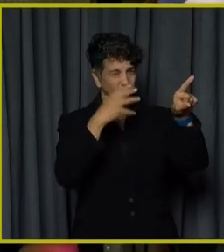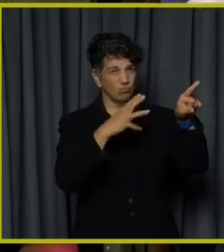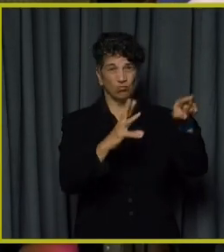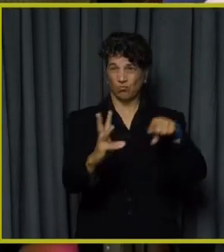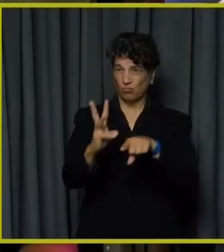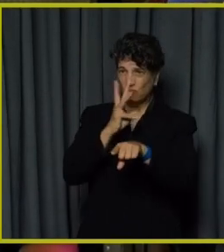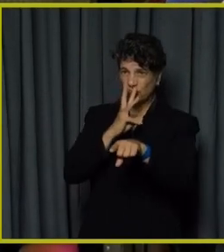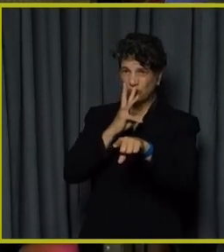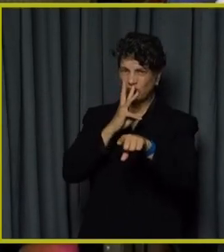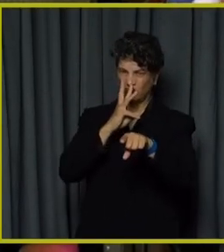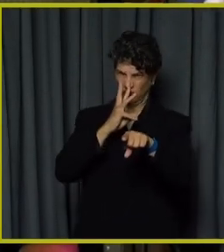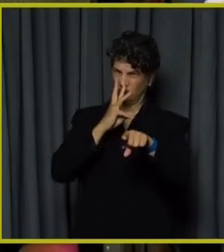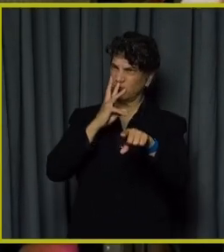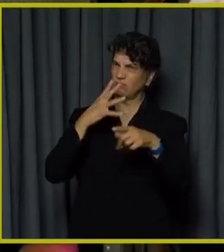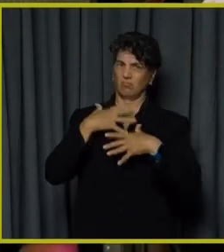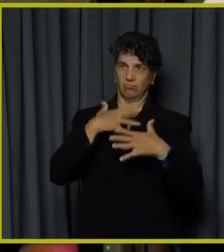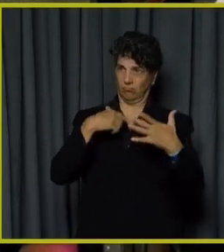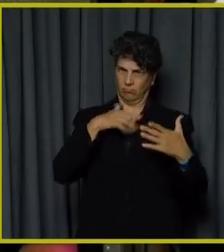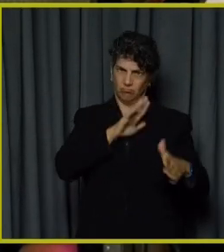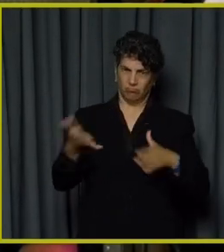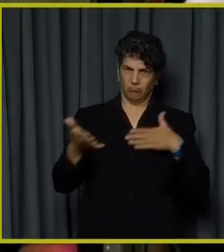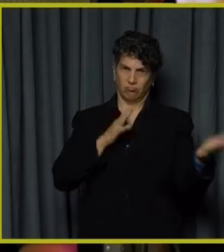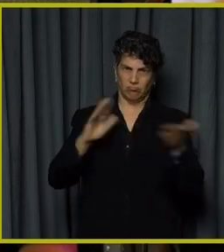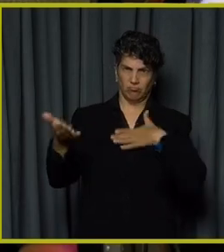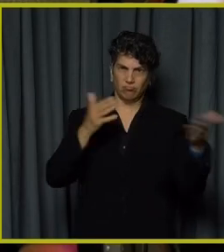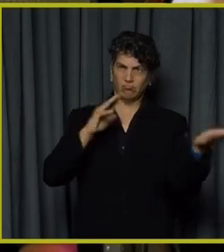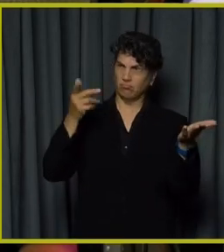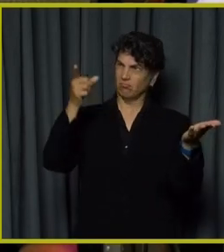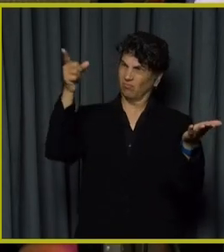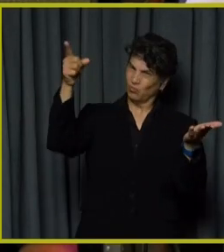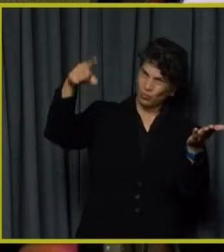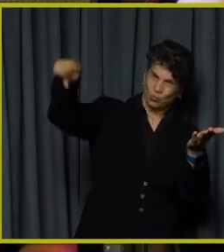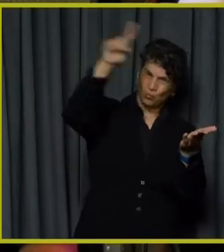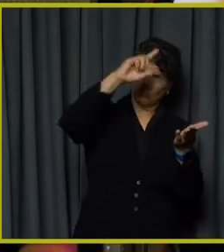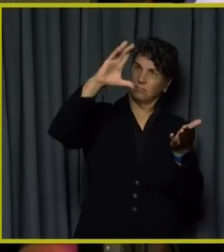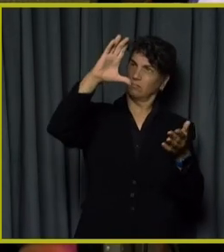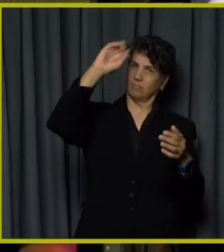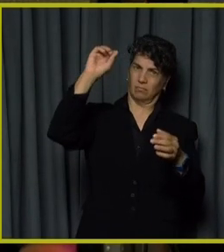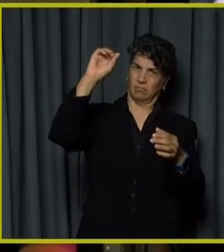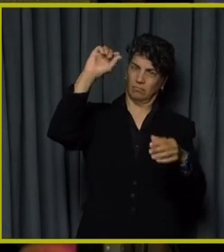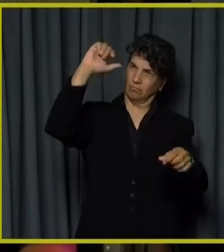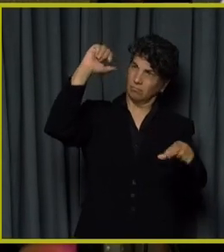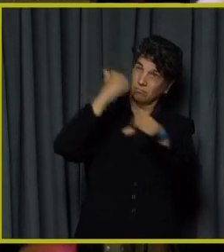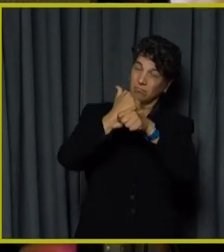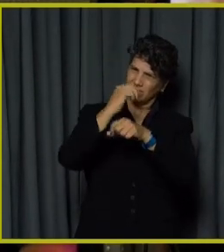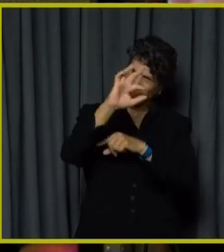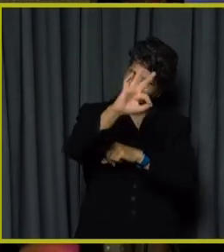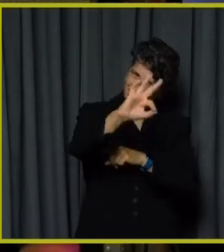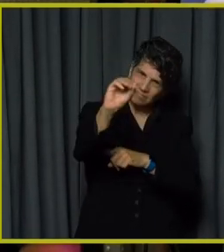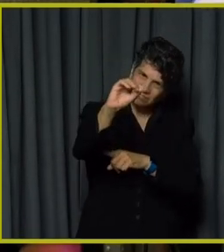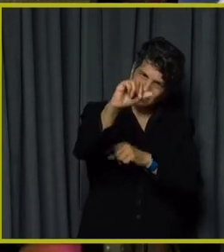Lane Plating, where a company has been there for 90 years. And in the 90 years that they have been there, they have put cyanide, mercury,